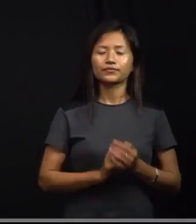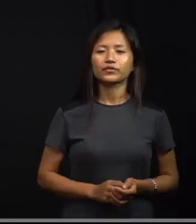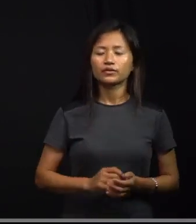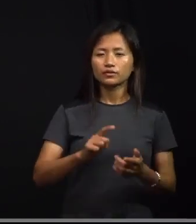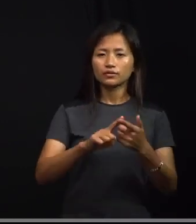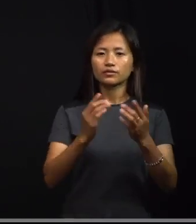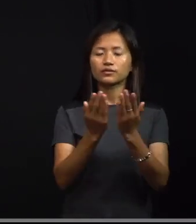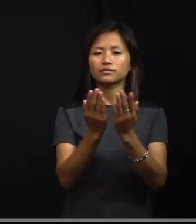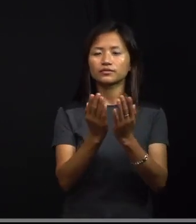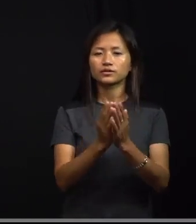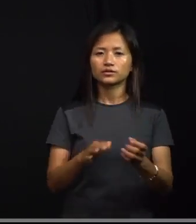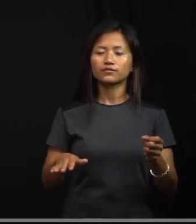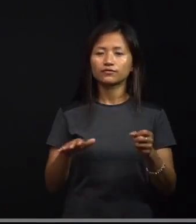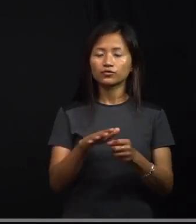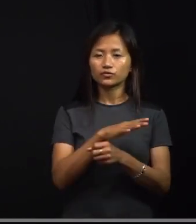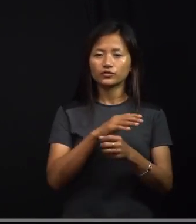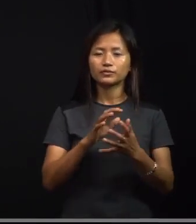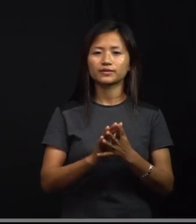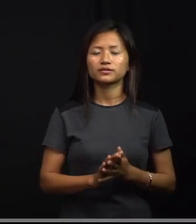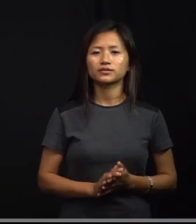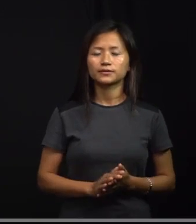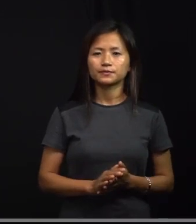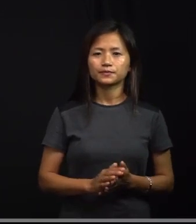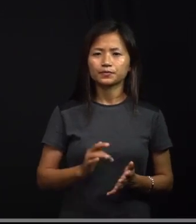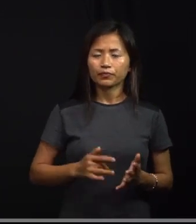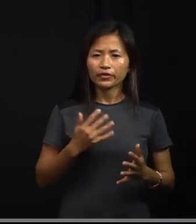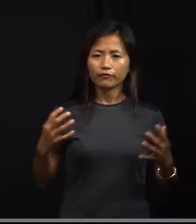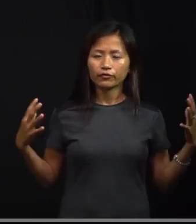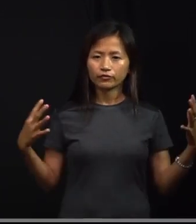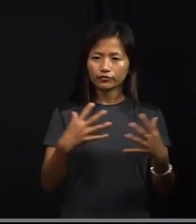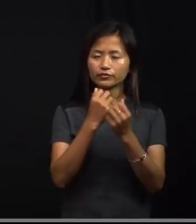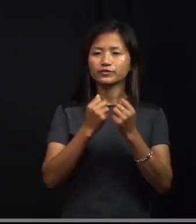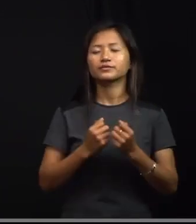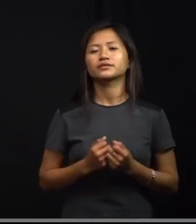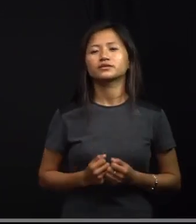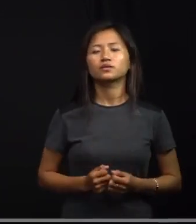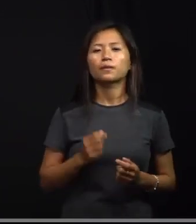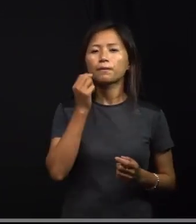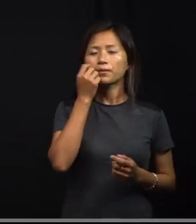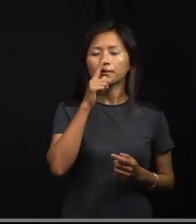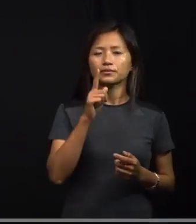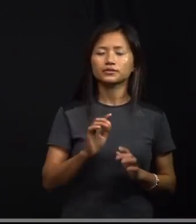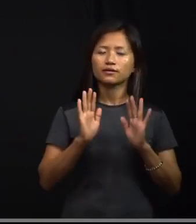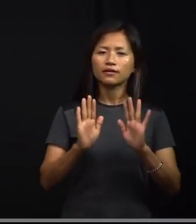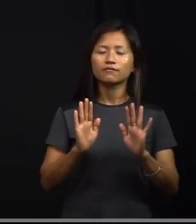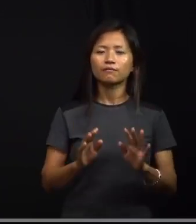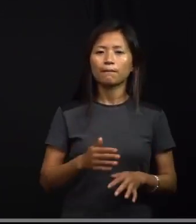also fulfillment. What is fulfillment? You have certain things in mind, or your parents must be having